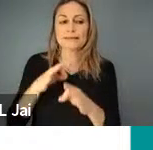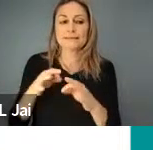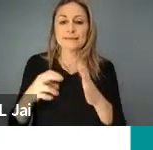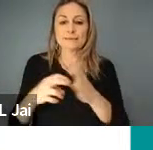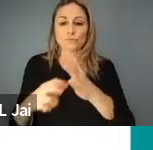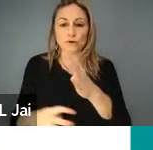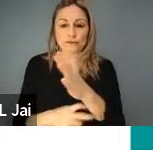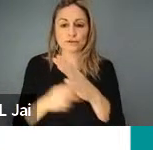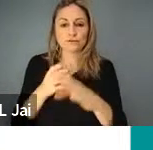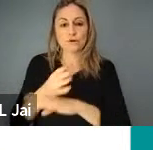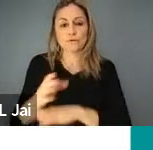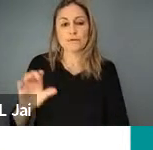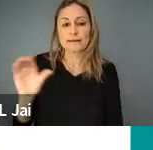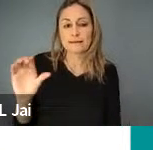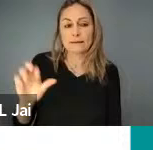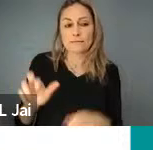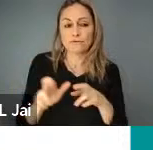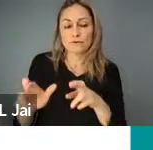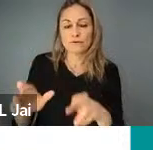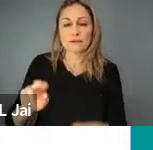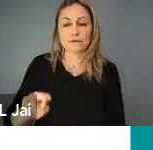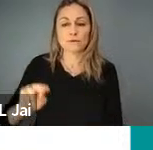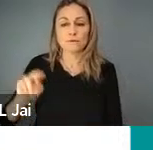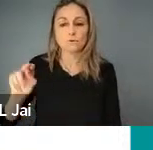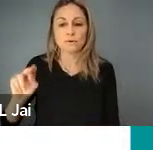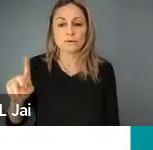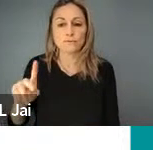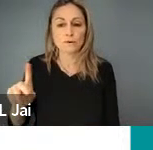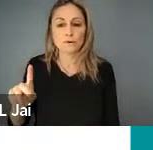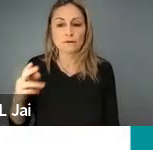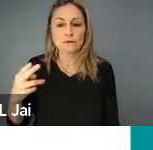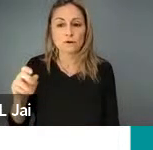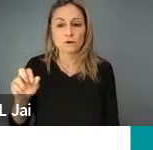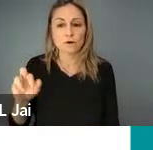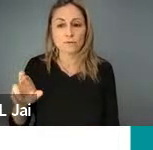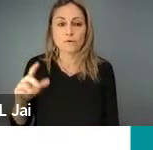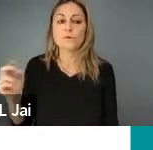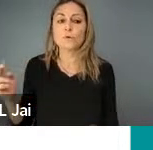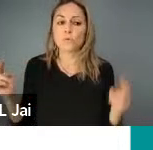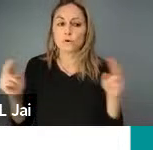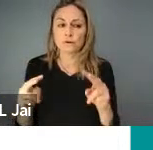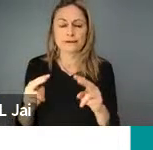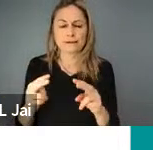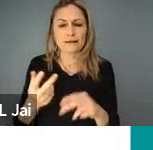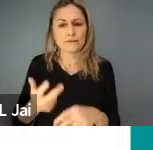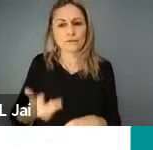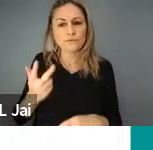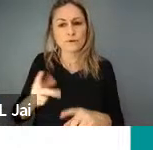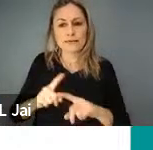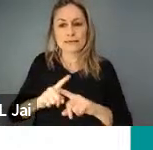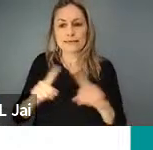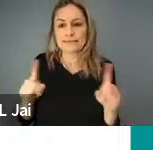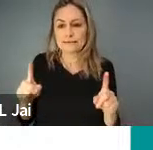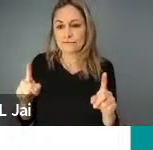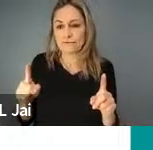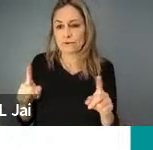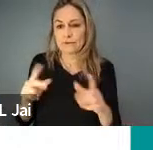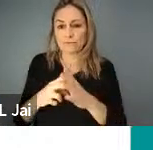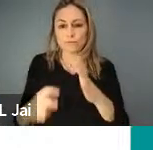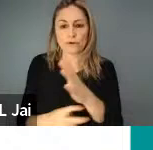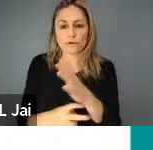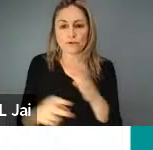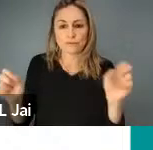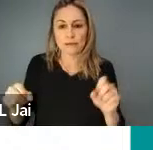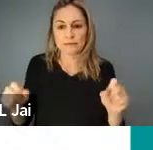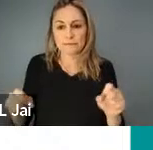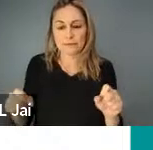over the Columbia River in North Portland Harbor. We are looking at 3 different bridge configurations for the Columbia River Bridge: